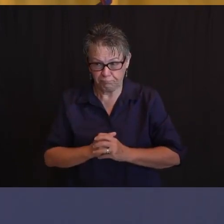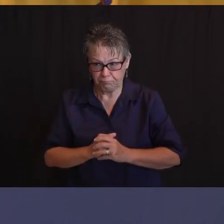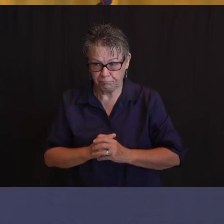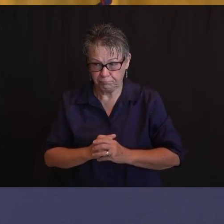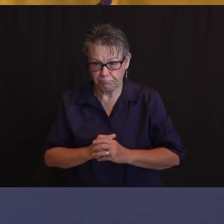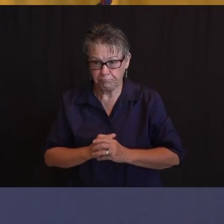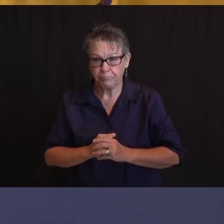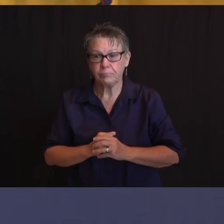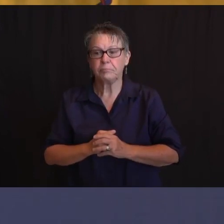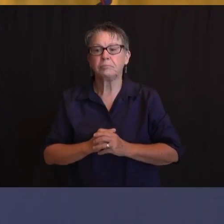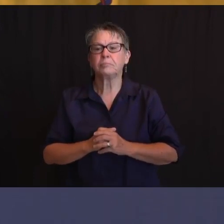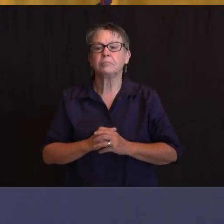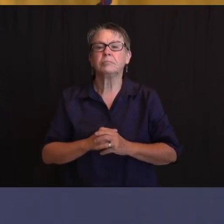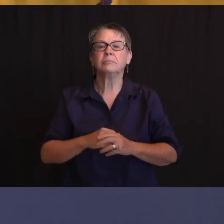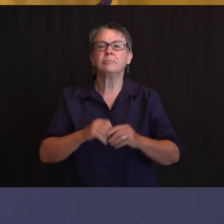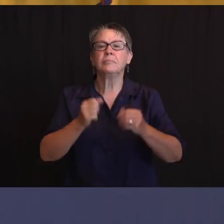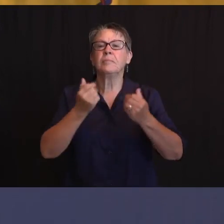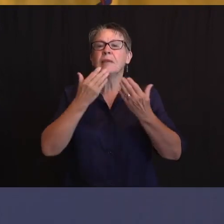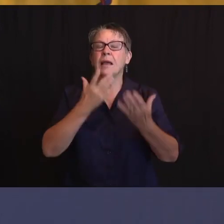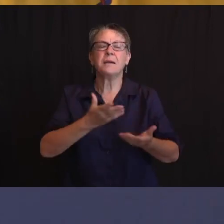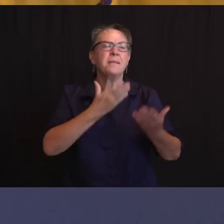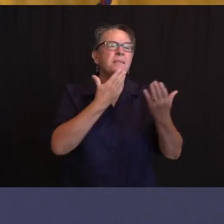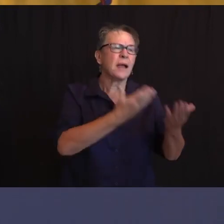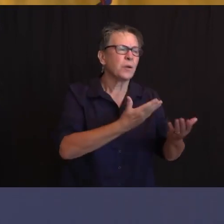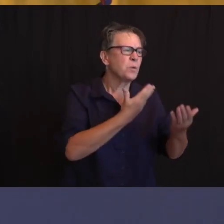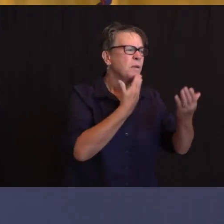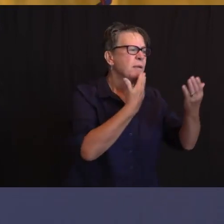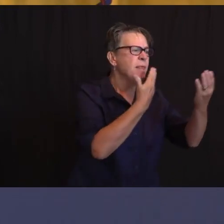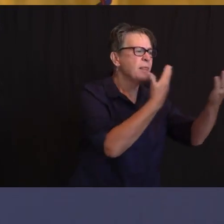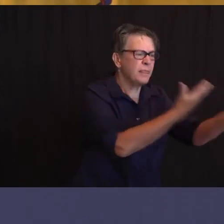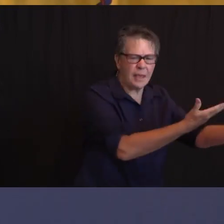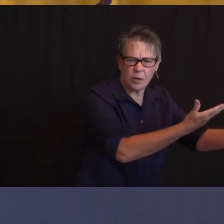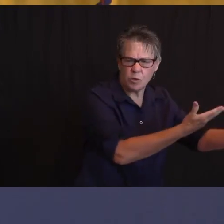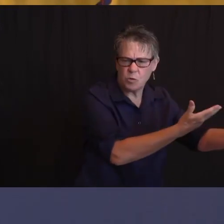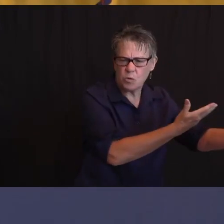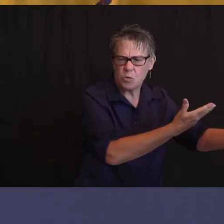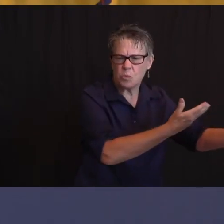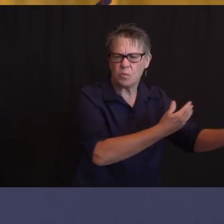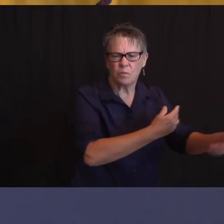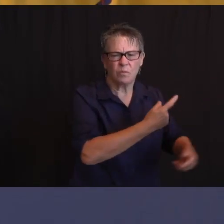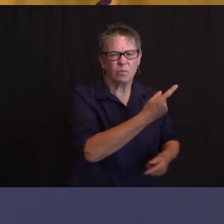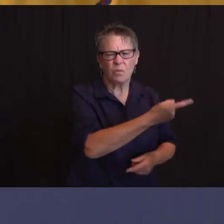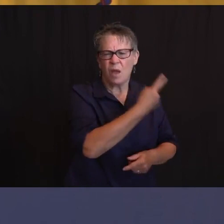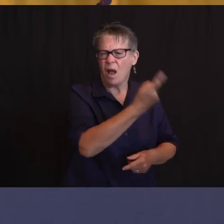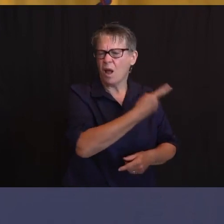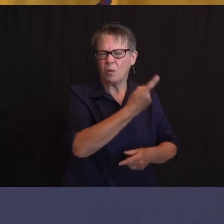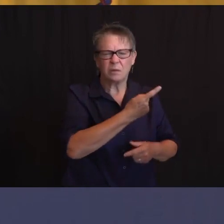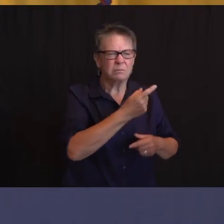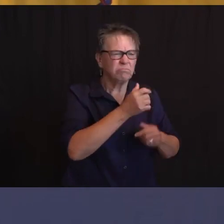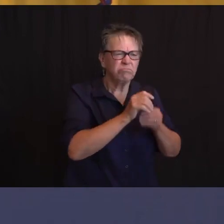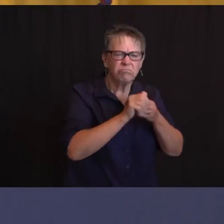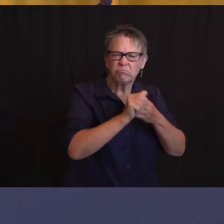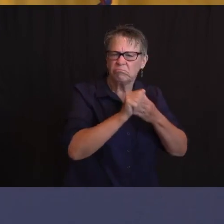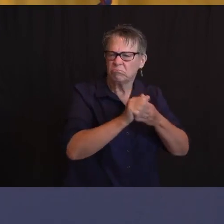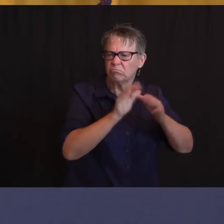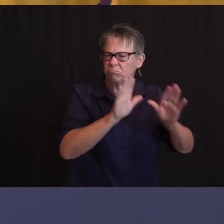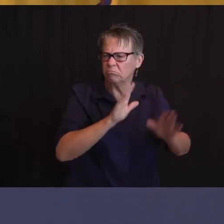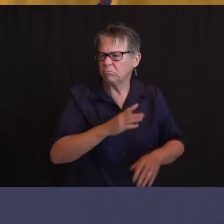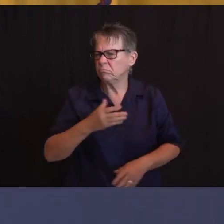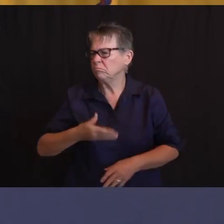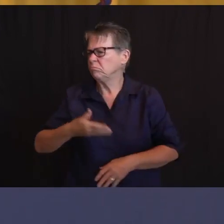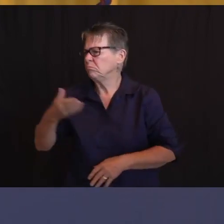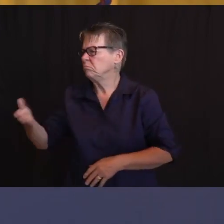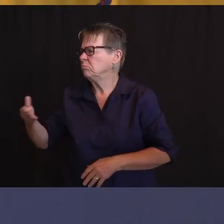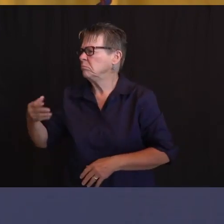Again, I want to thank Judy and Tina, as always, for being here and for your leadership. Pat, likewise. Jared, a treat to have you at the table with